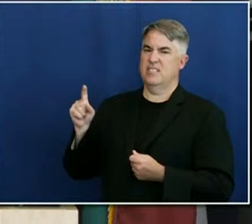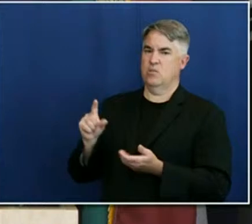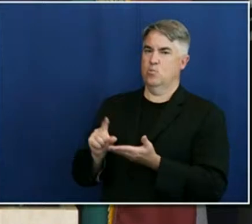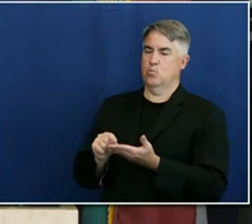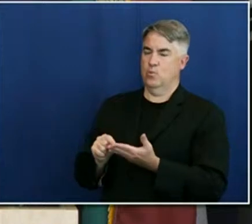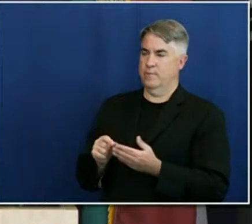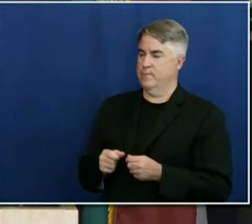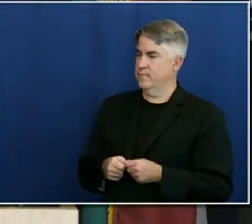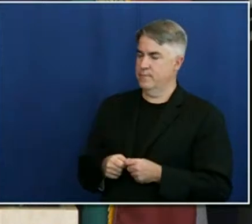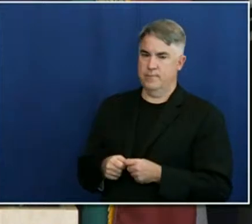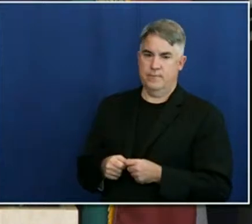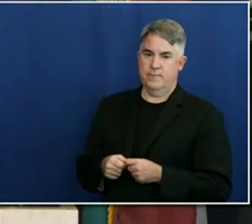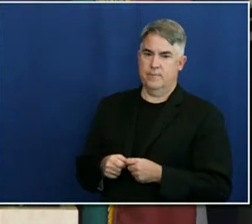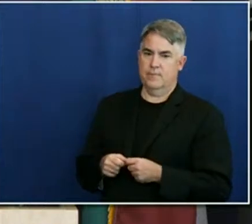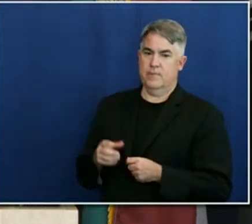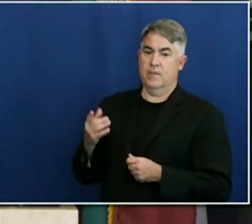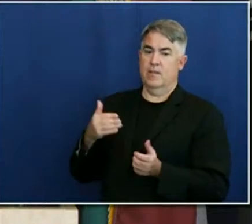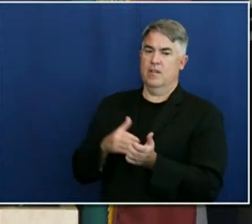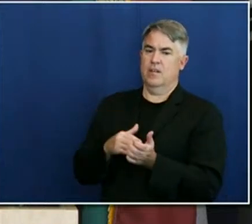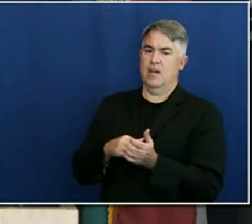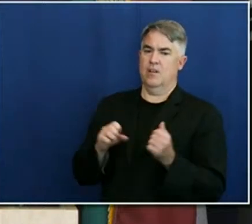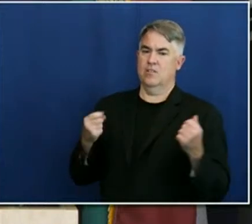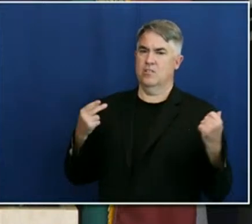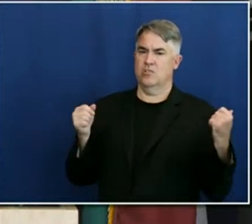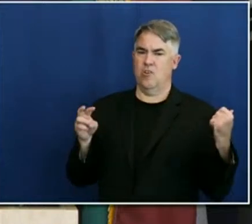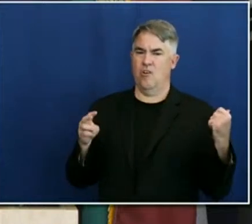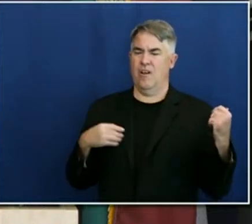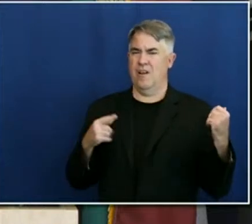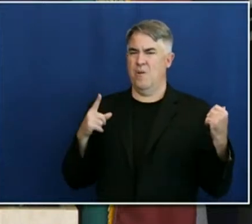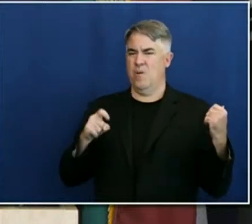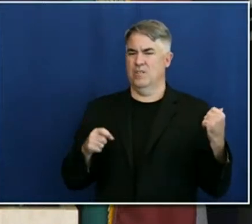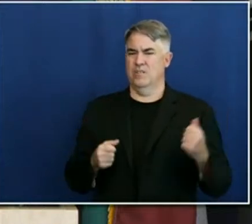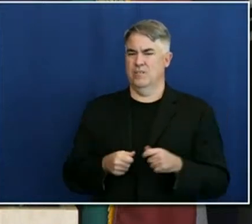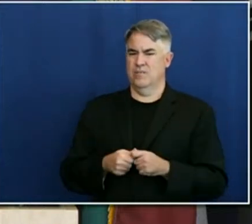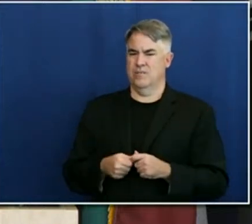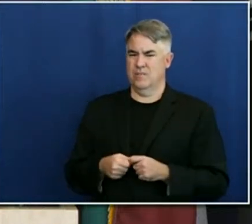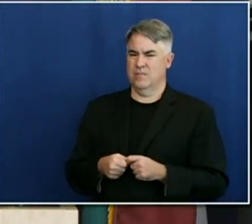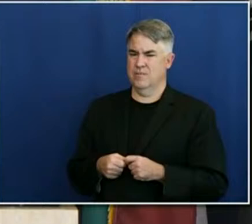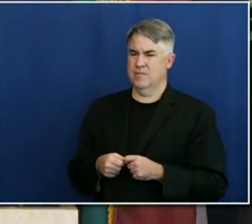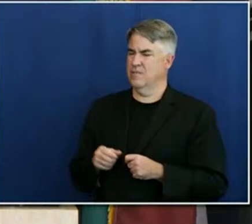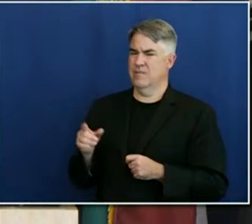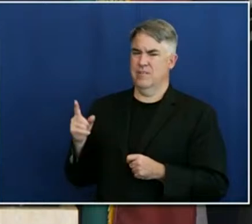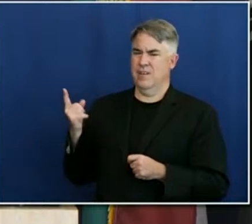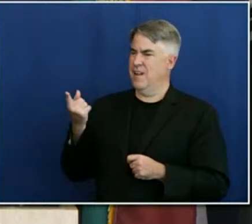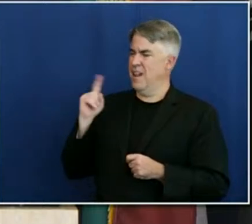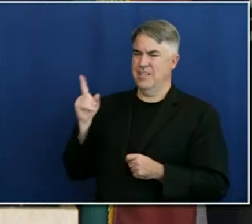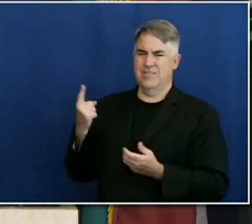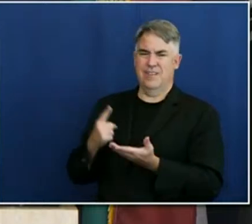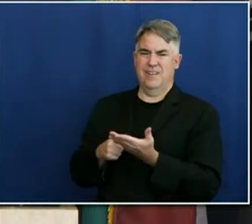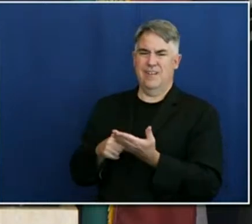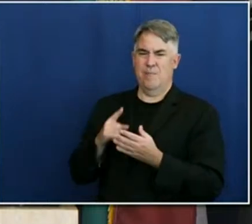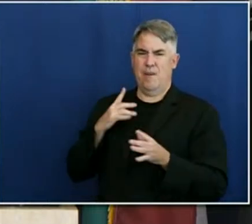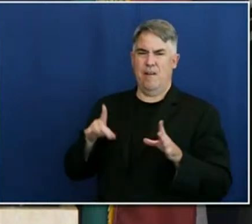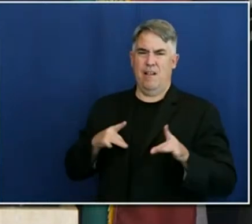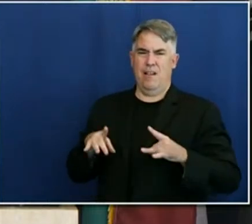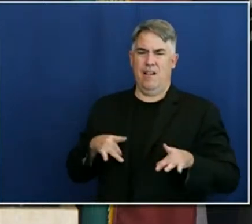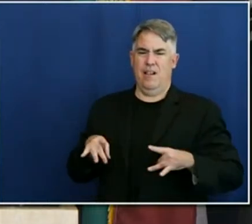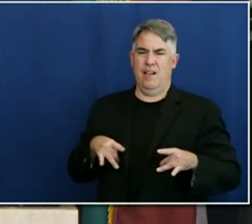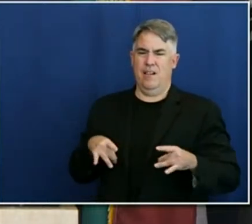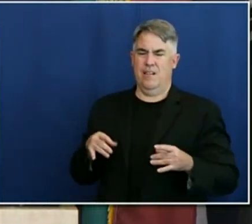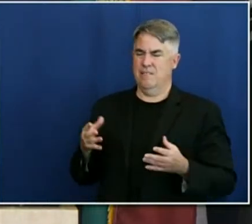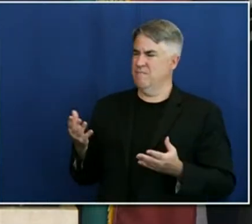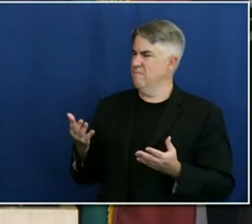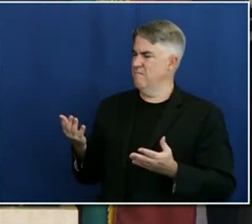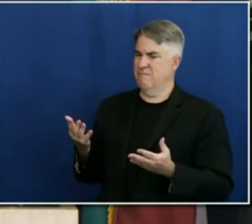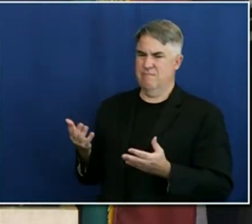could provide an update on the breakthrough cases that were shared last week. Have samples from these cases been sequenced, and if so, are they more likely to be